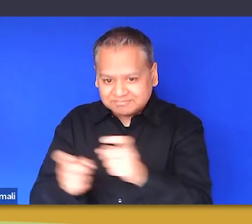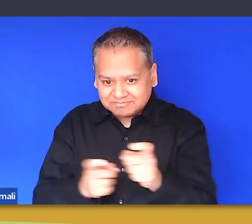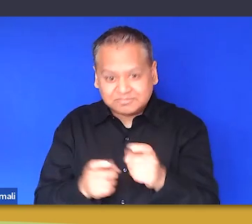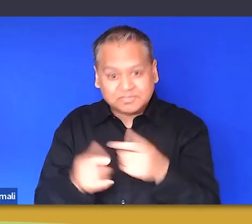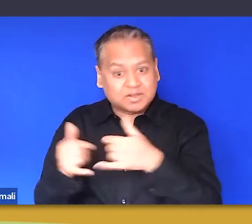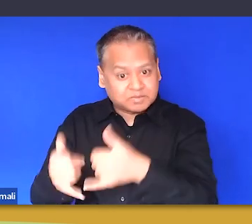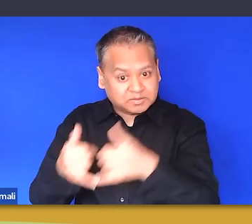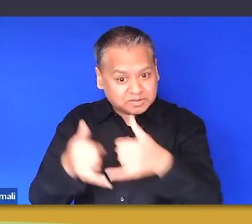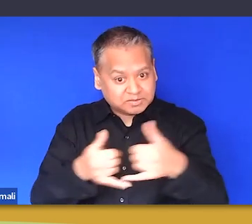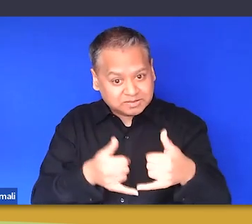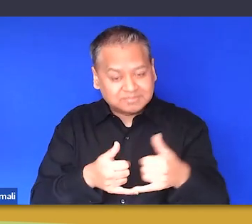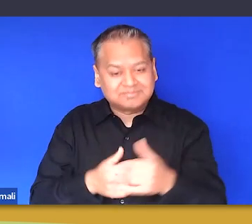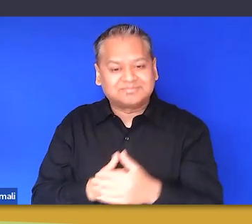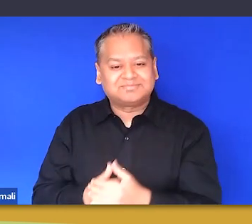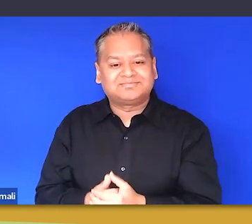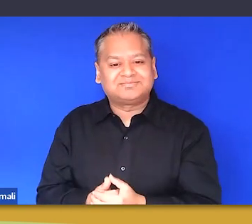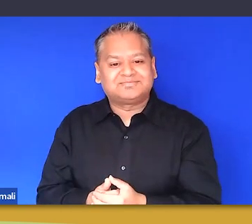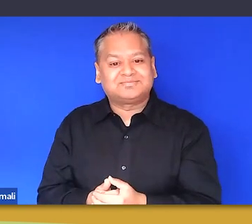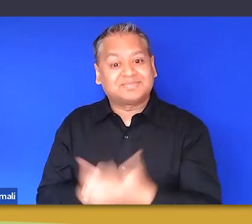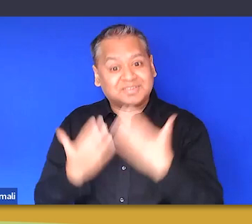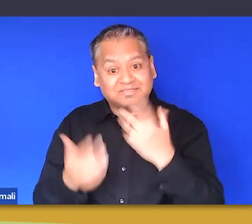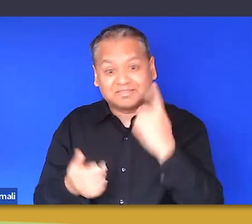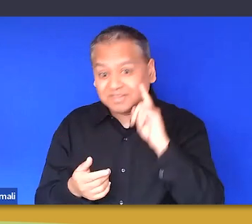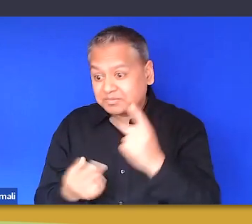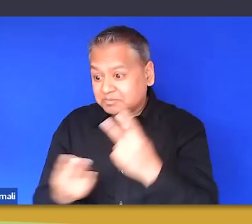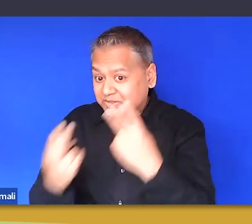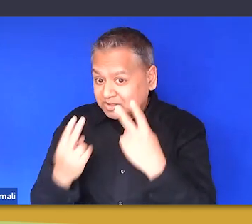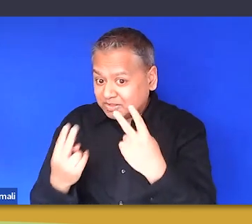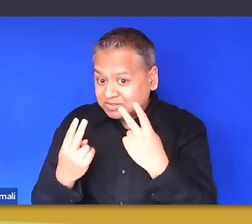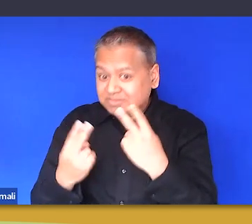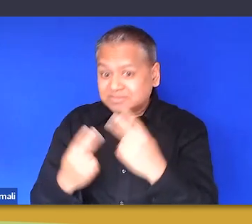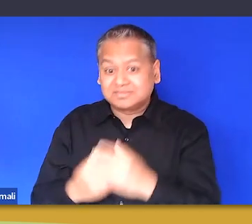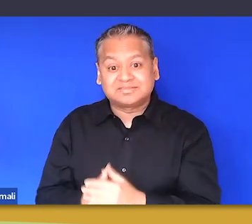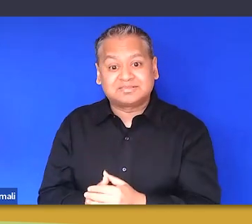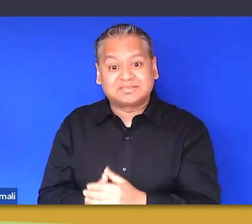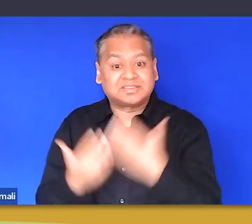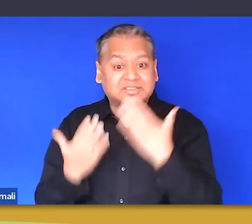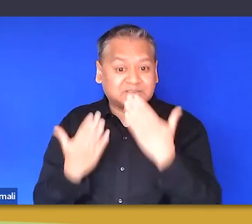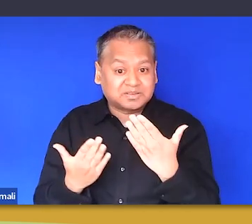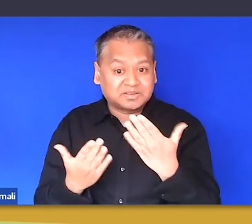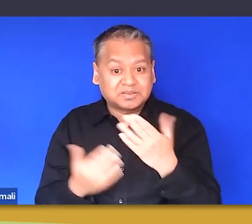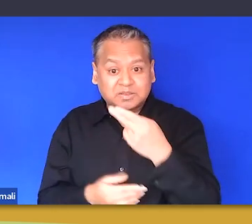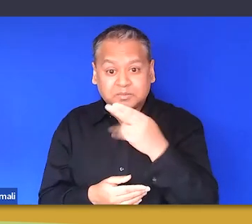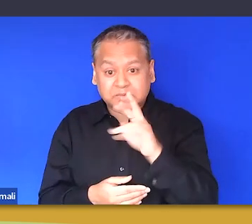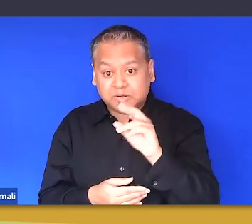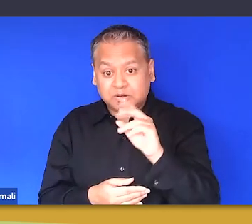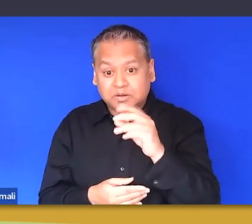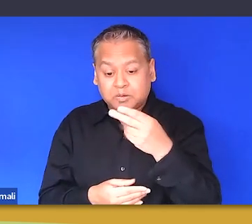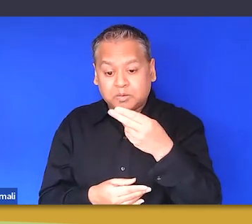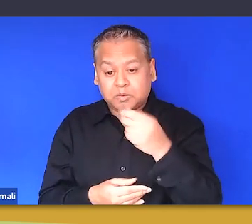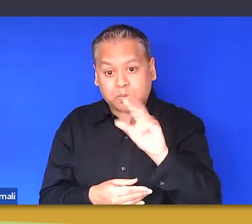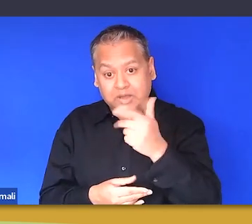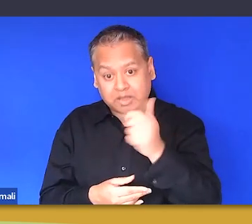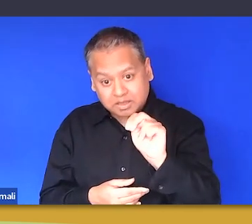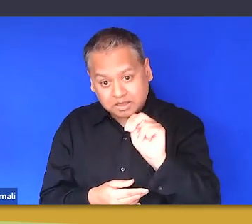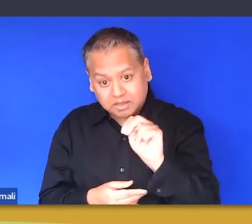today, to Premier Horgan and P.S. Singh, Florence Dick, Darwin Seaweed, the